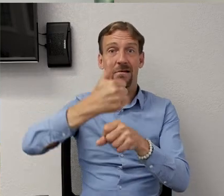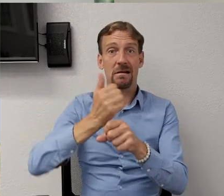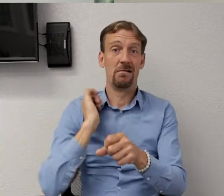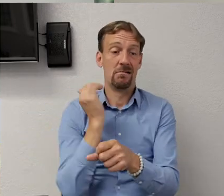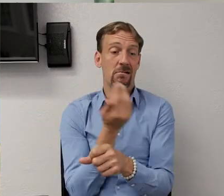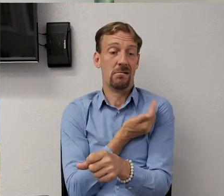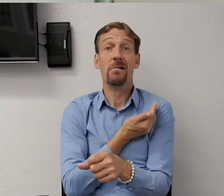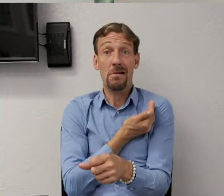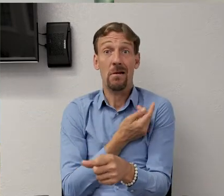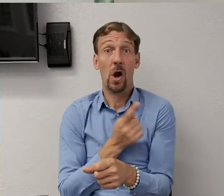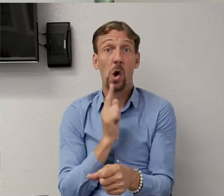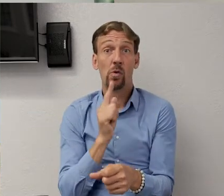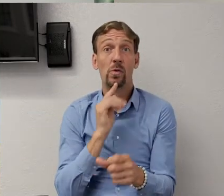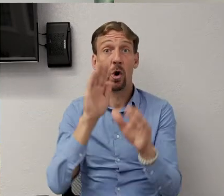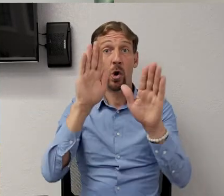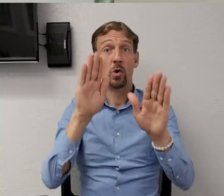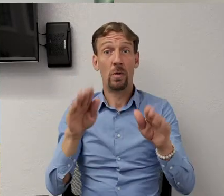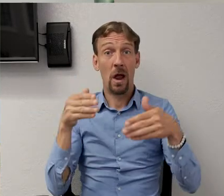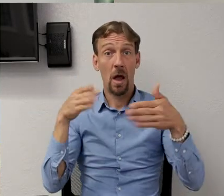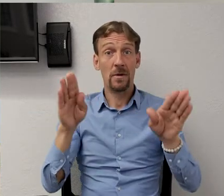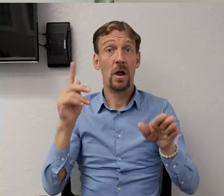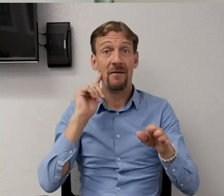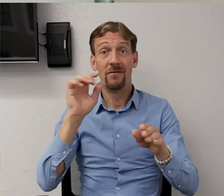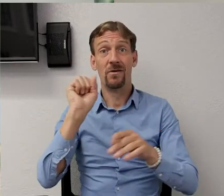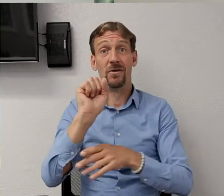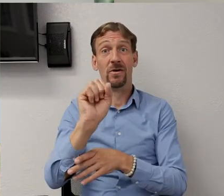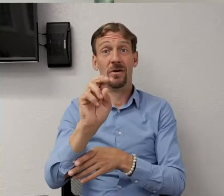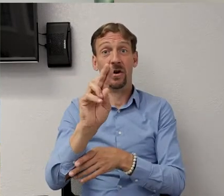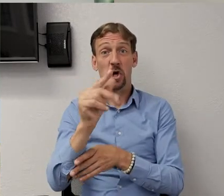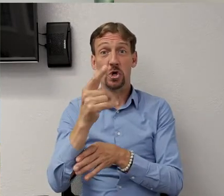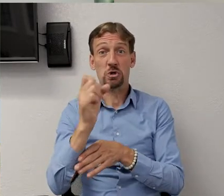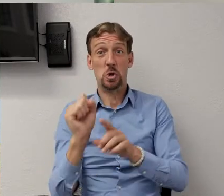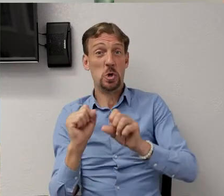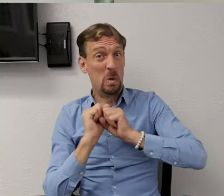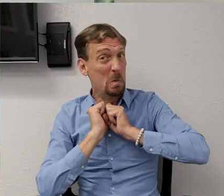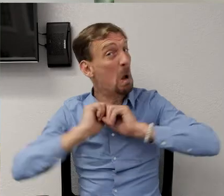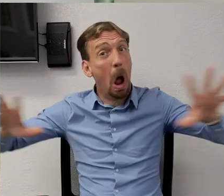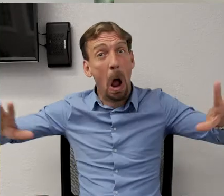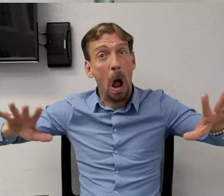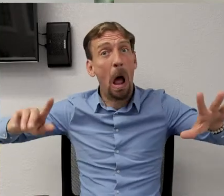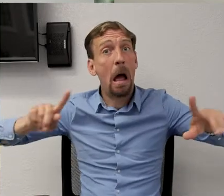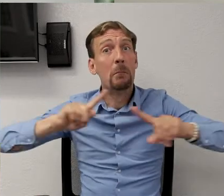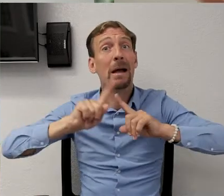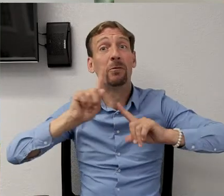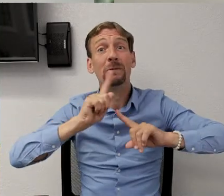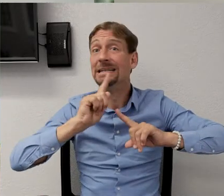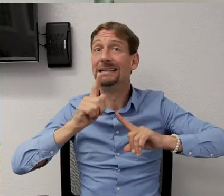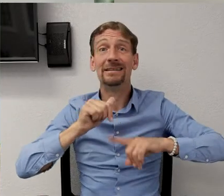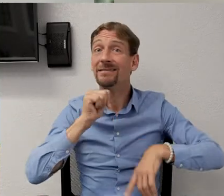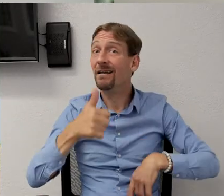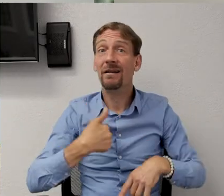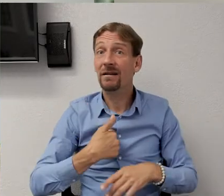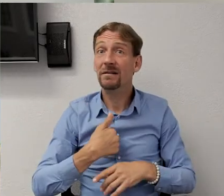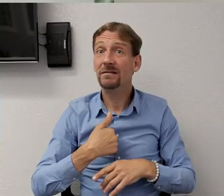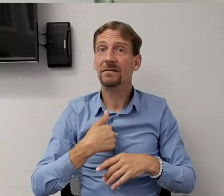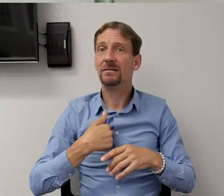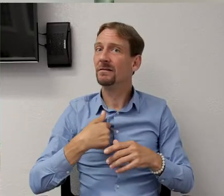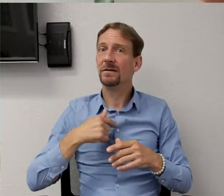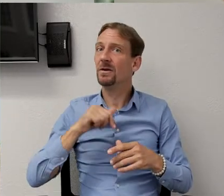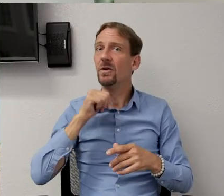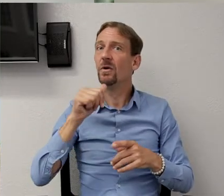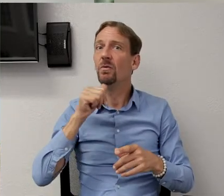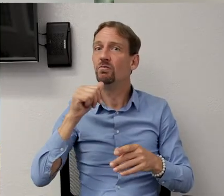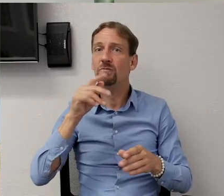shape for a possible surge, you know, but it's come at great expense. You know, you kind of shut the